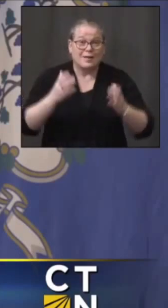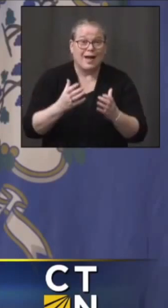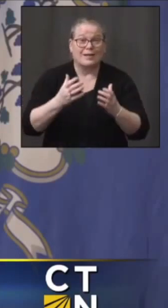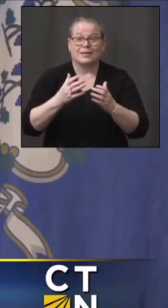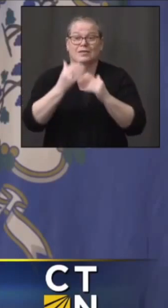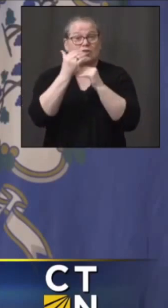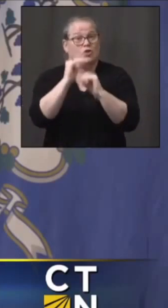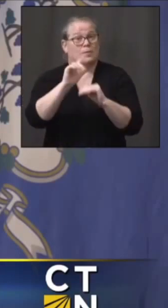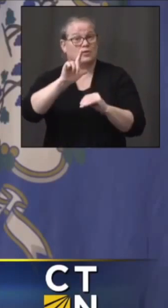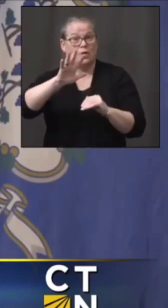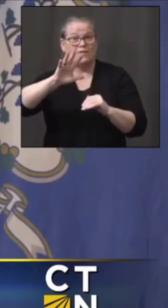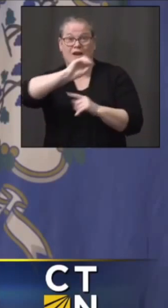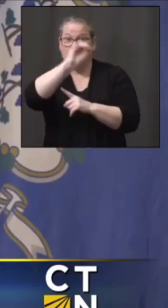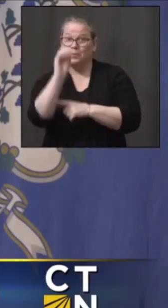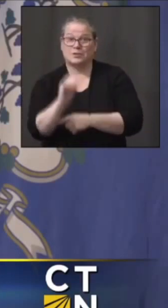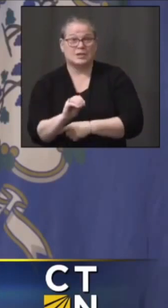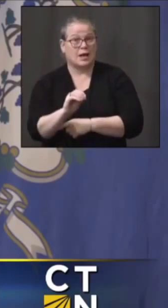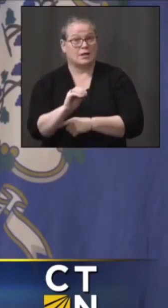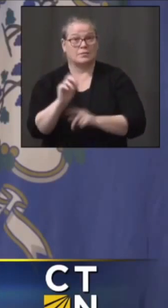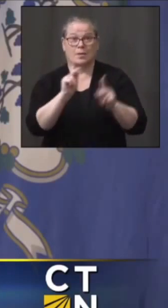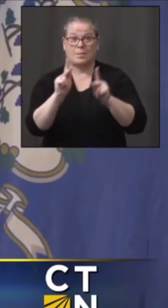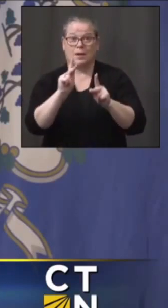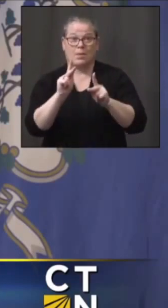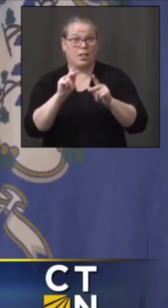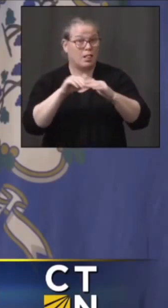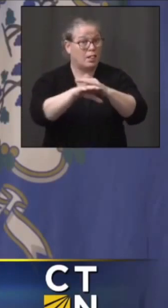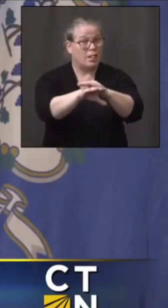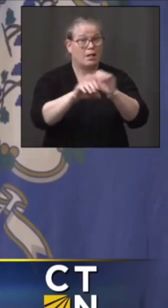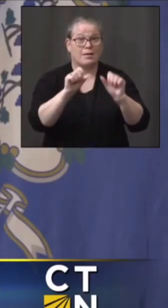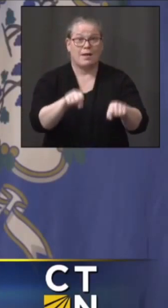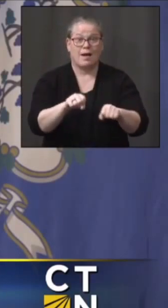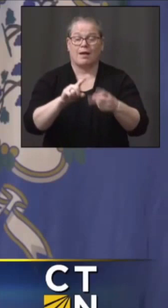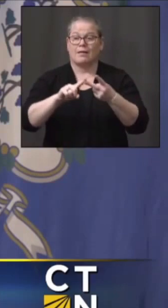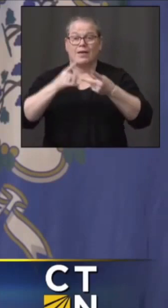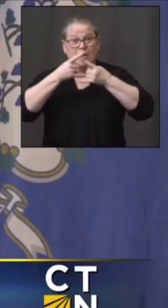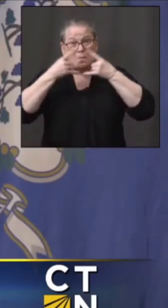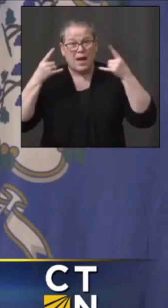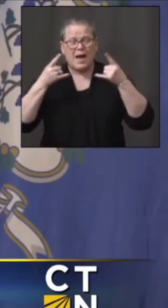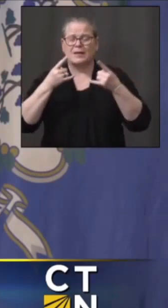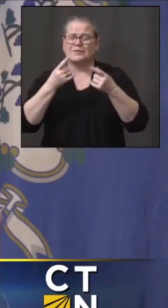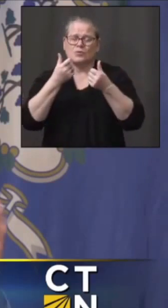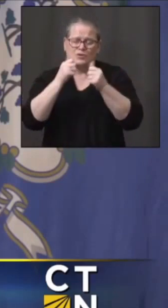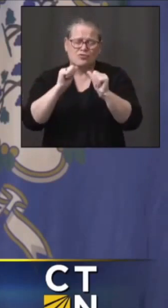to 25% capacity of wearing the mask. So we're doing everything